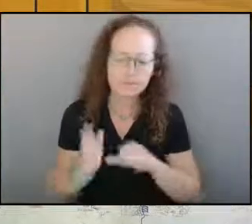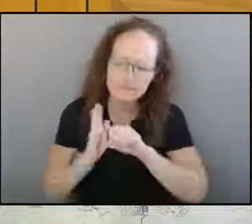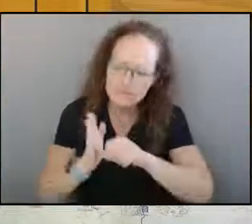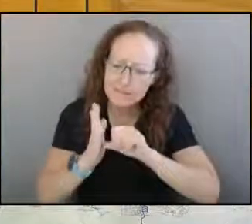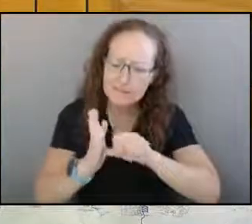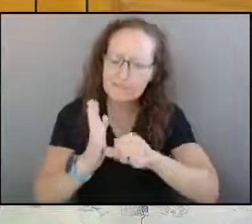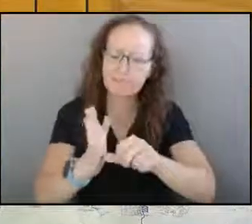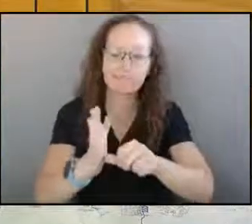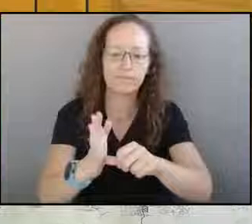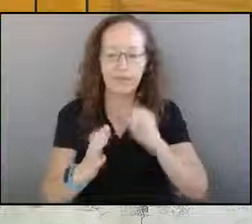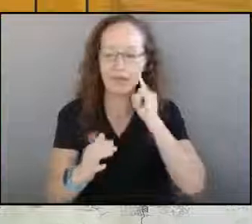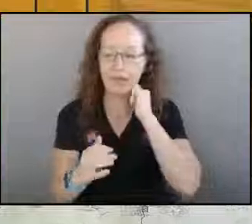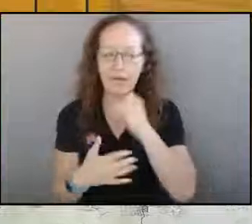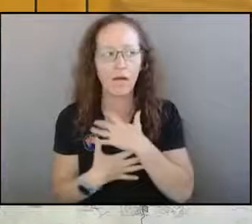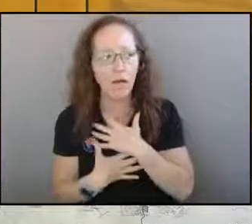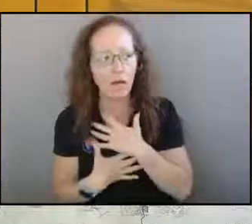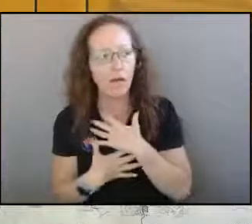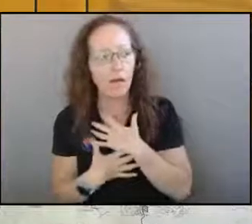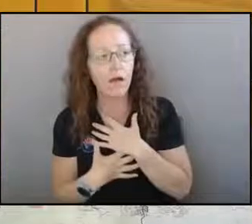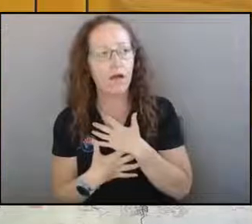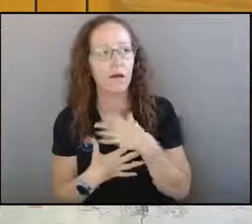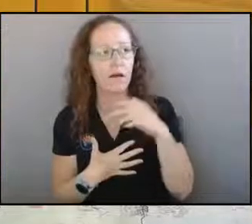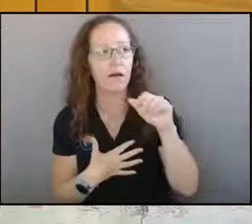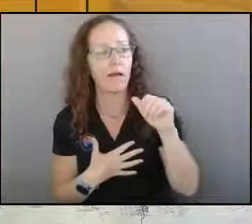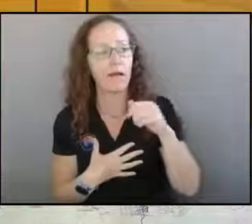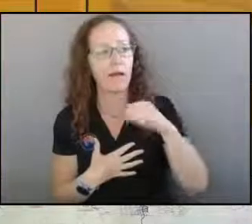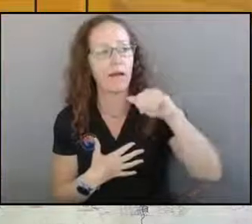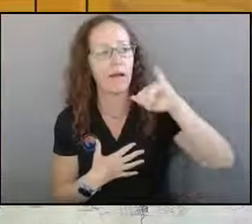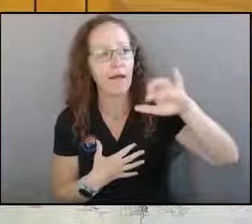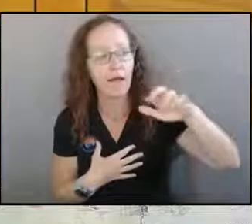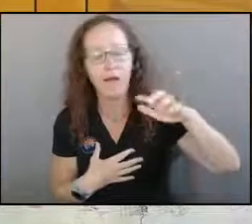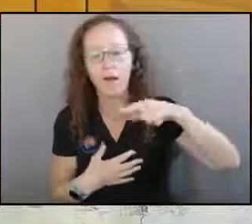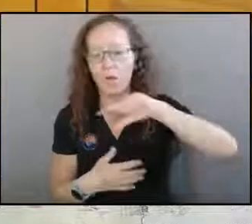having difficulty with air quality.